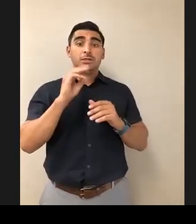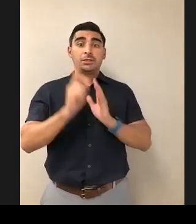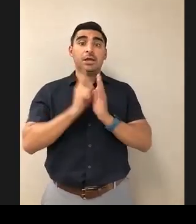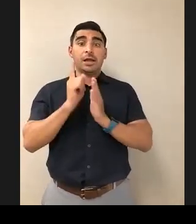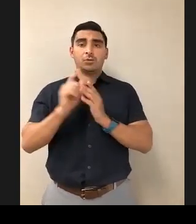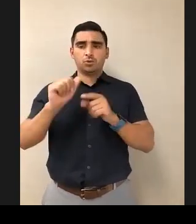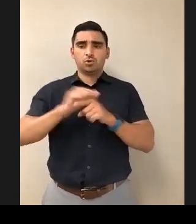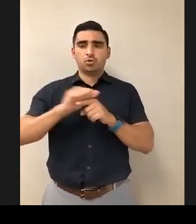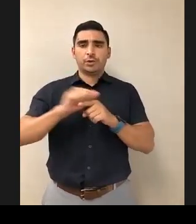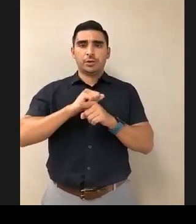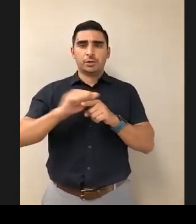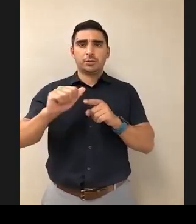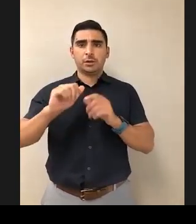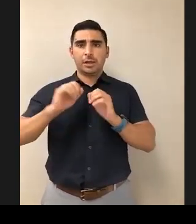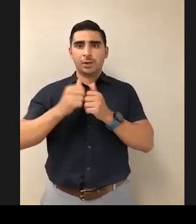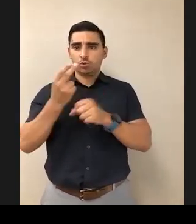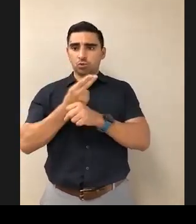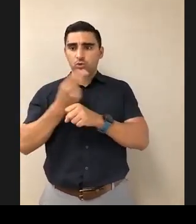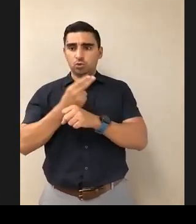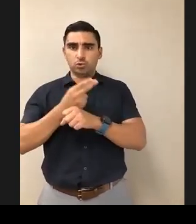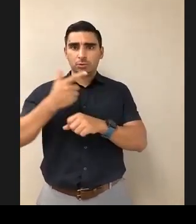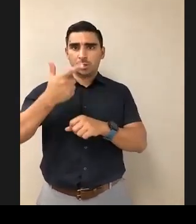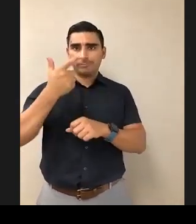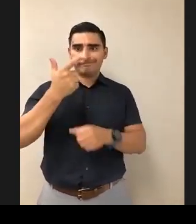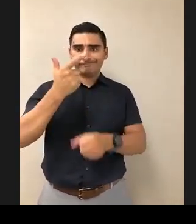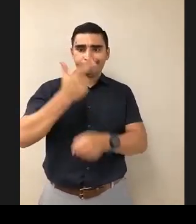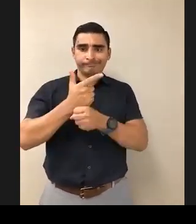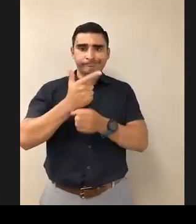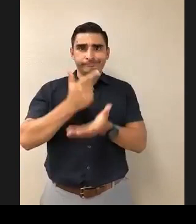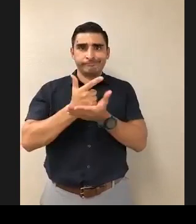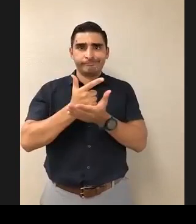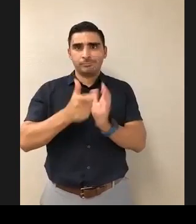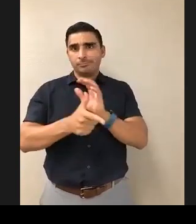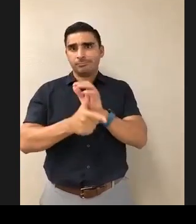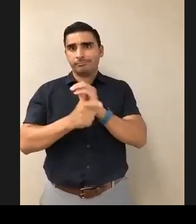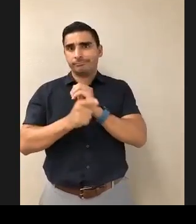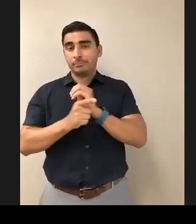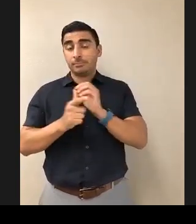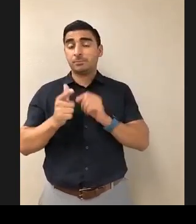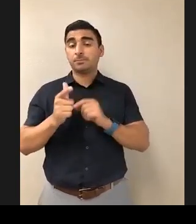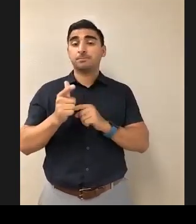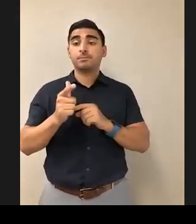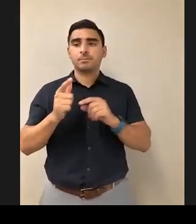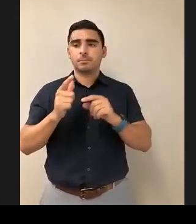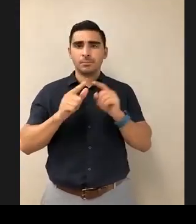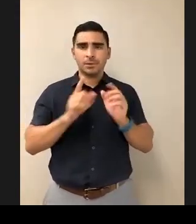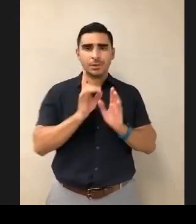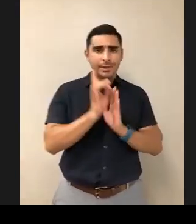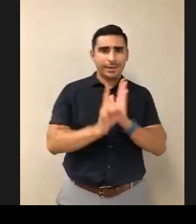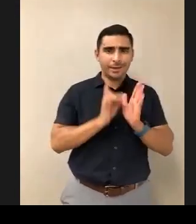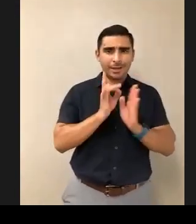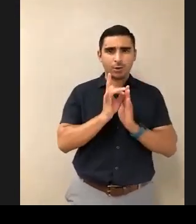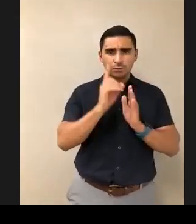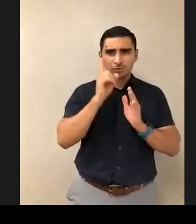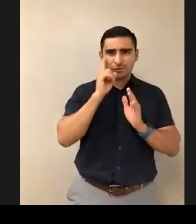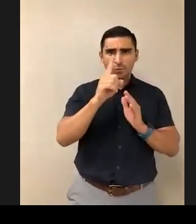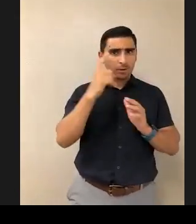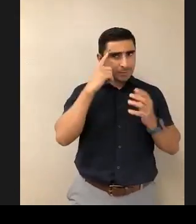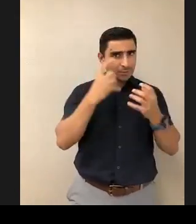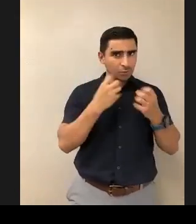to use a firearm, but only 8 hours in how to deal with someone in mental health crisis when they're at